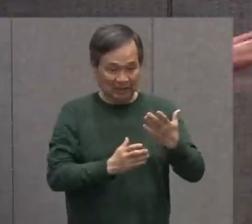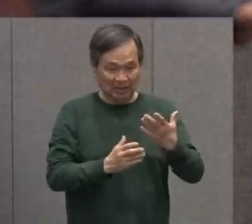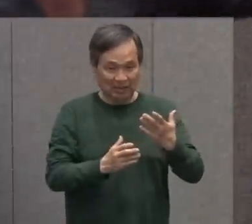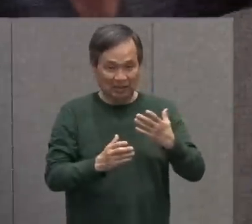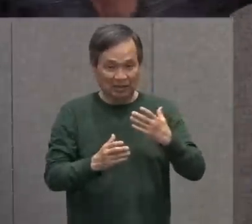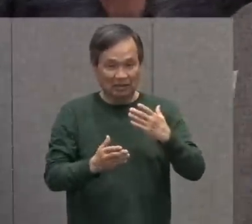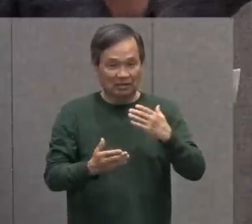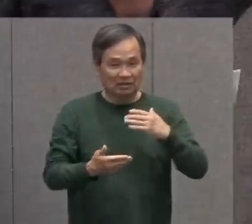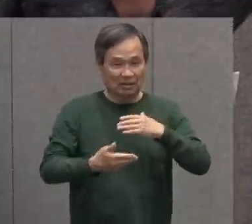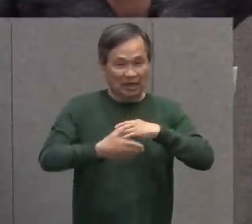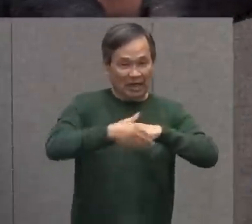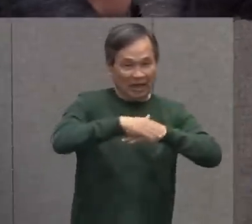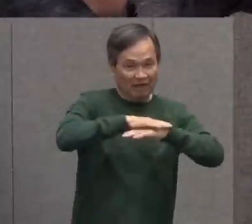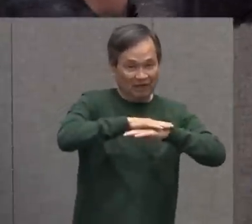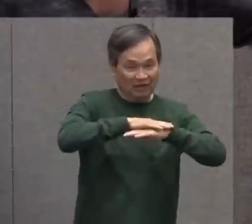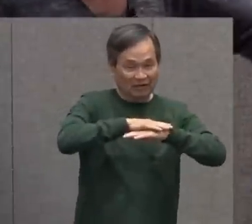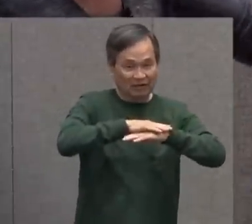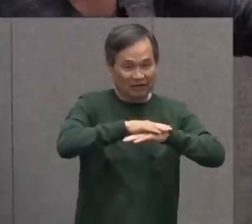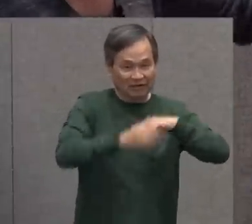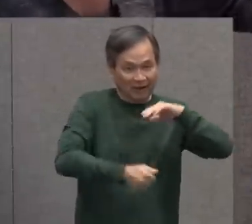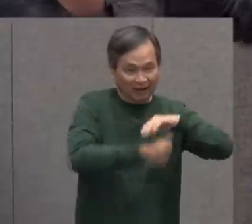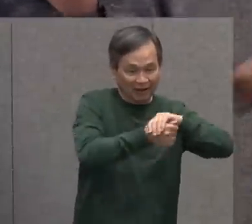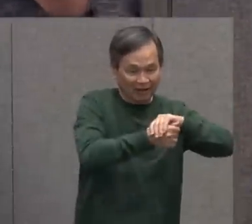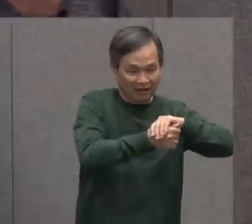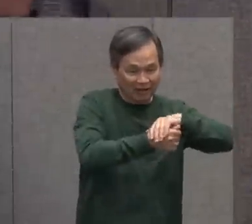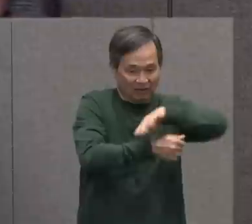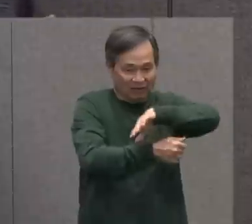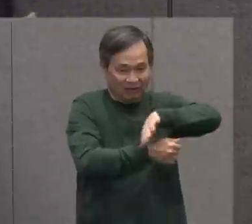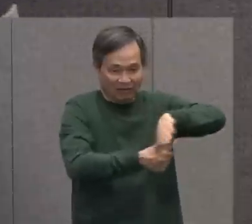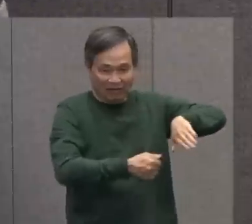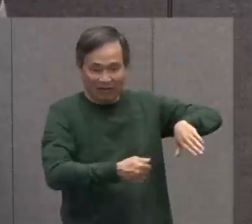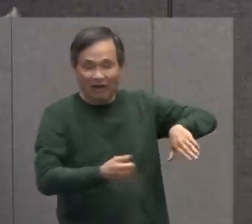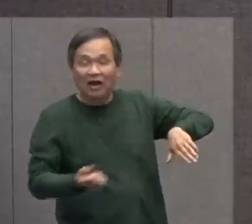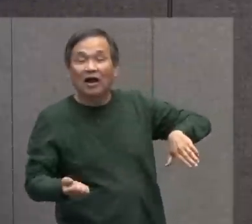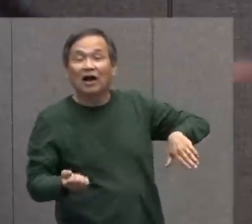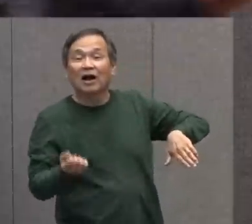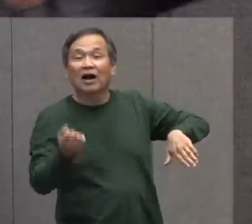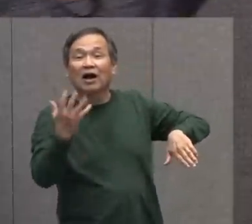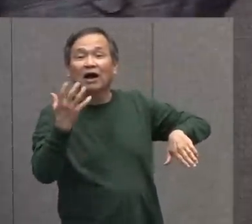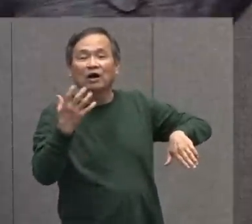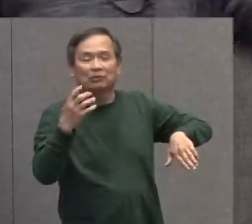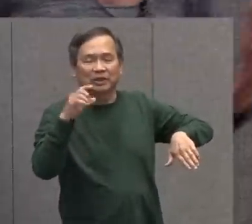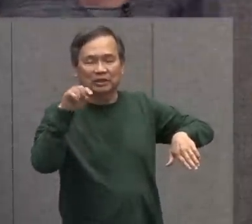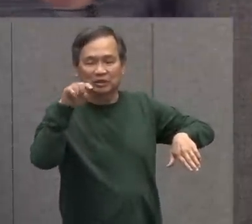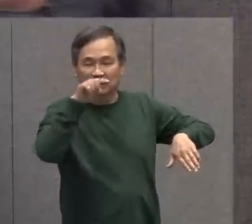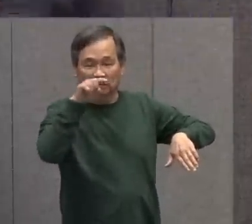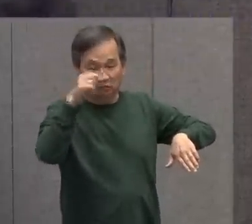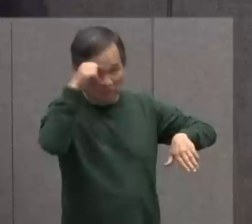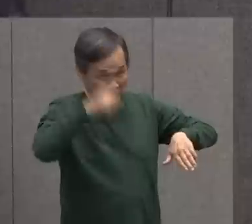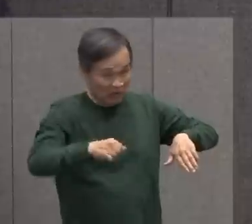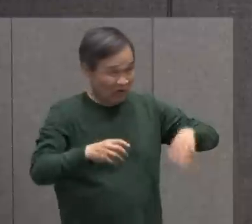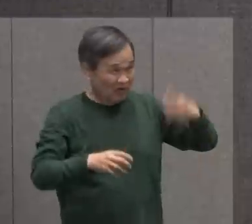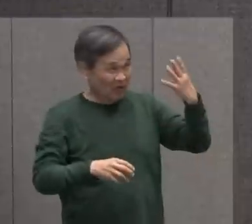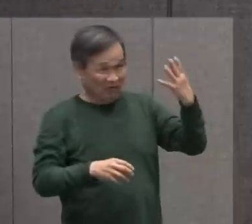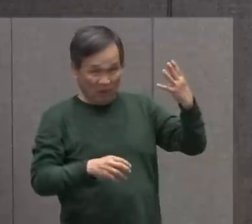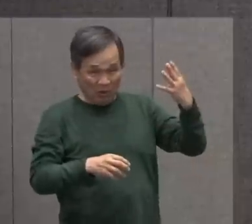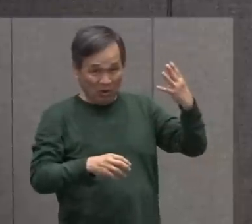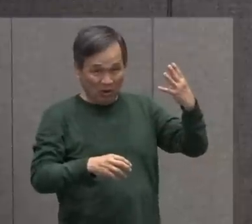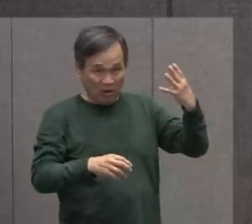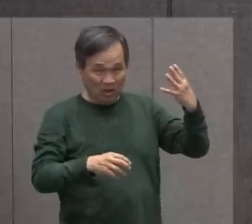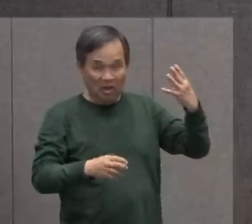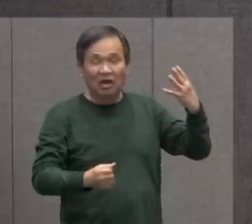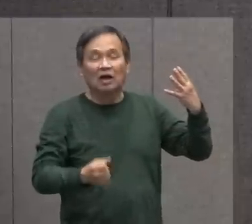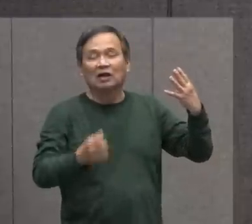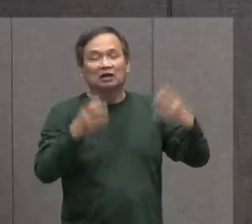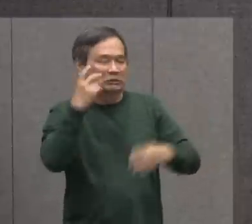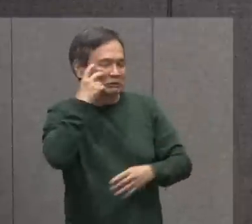about how we could think about how many we have behind here, knowing that our total is four. And on this one, we did get to take a